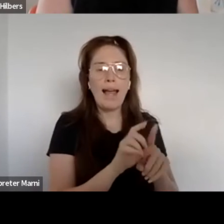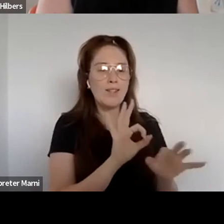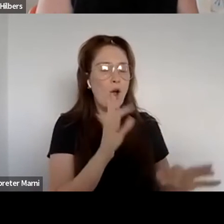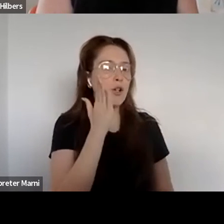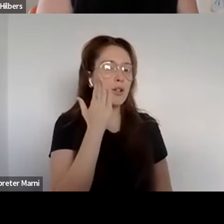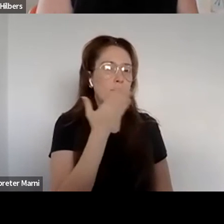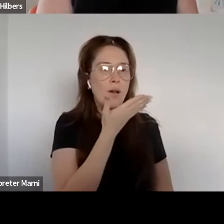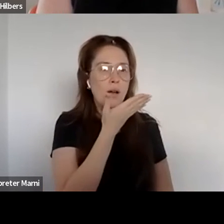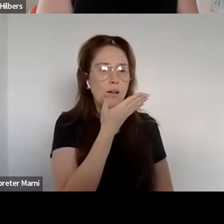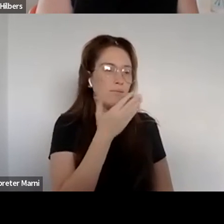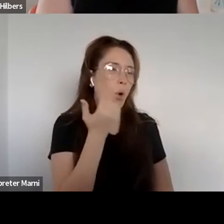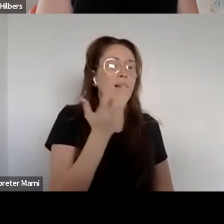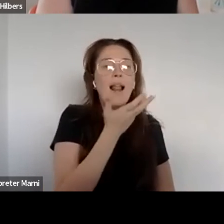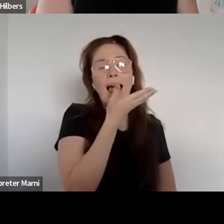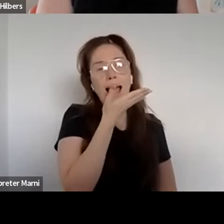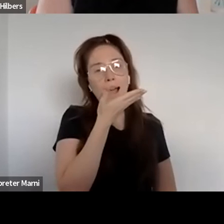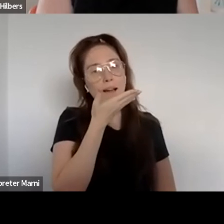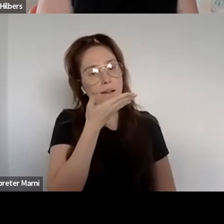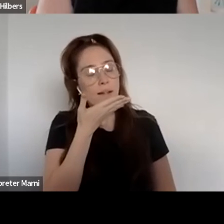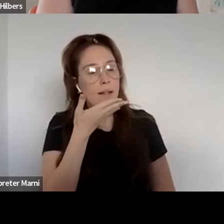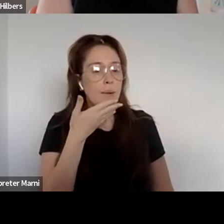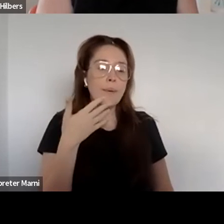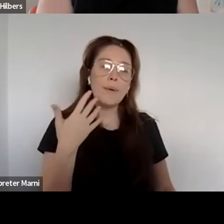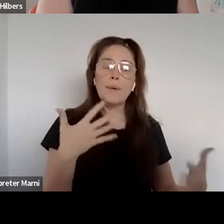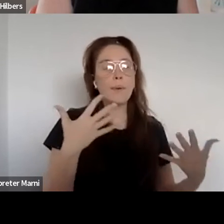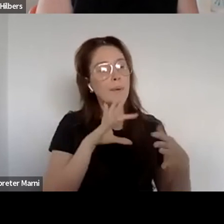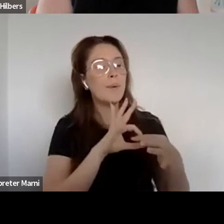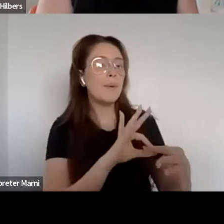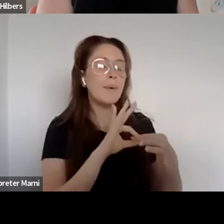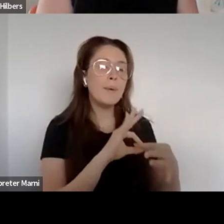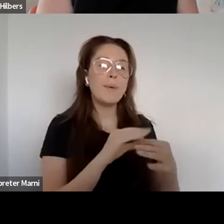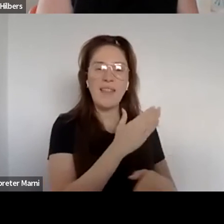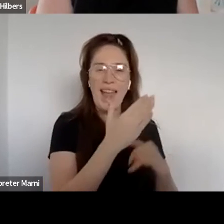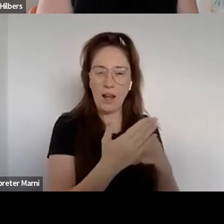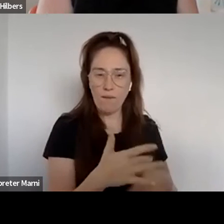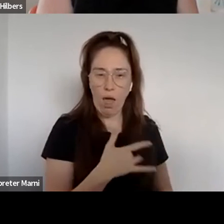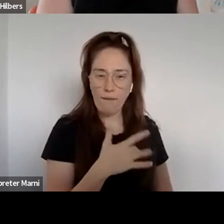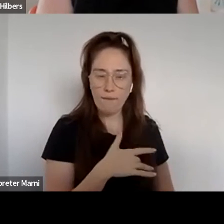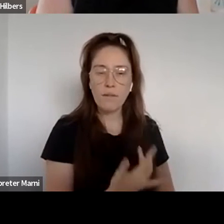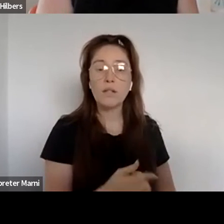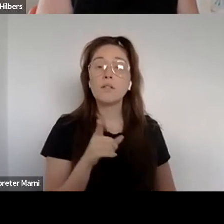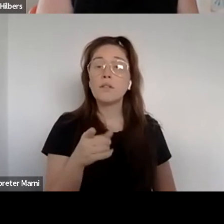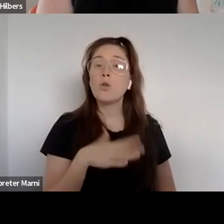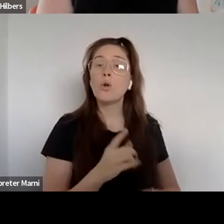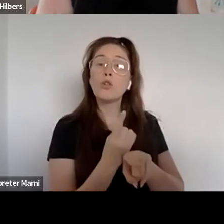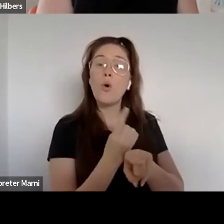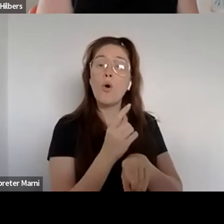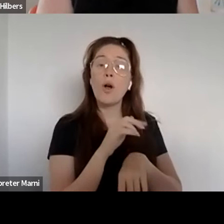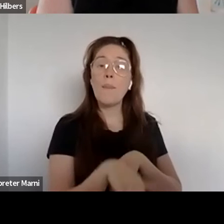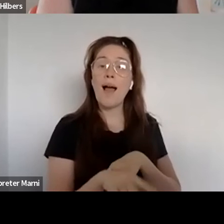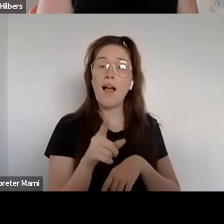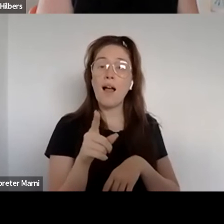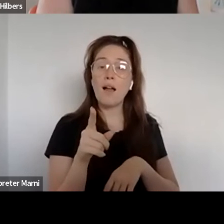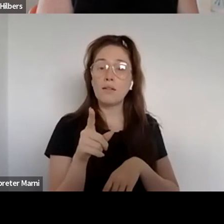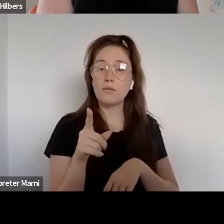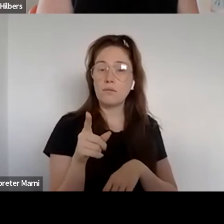sweetness and light necessarily at the end of a life. So would you like to take up the conversation from Christopher at this point and